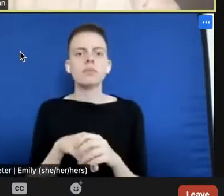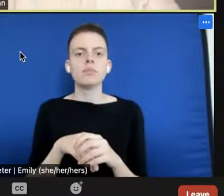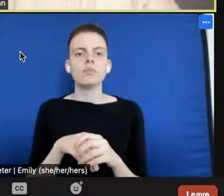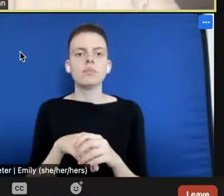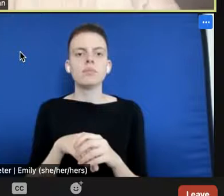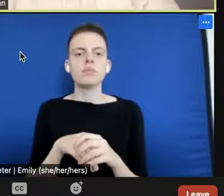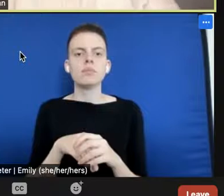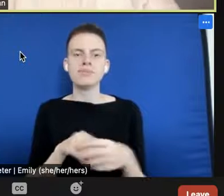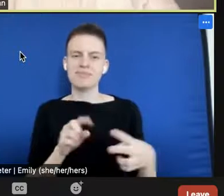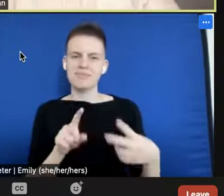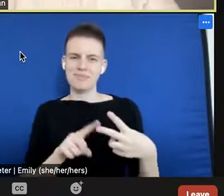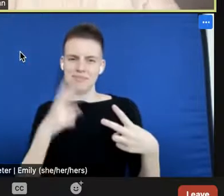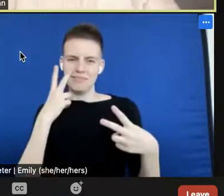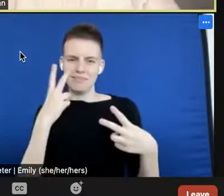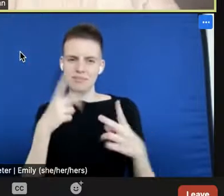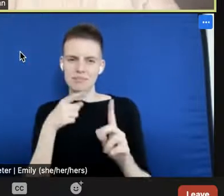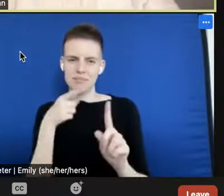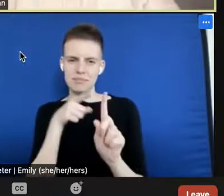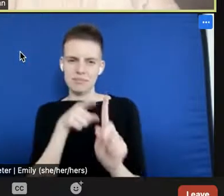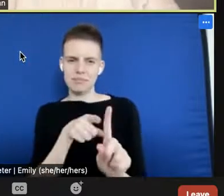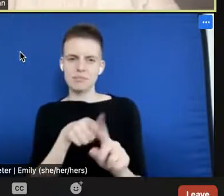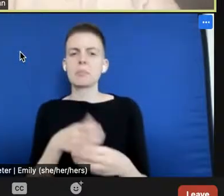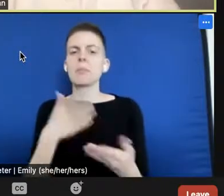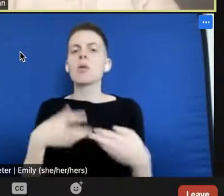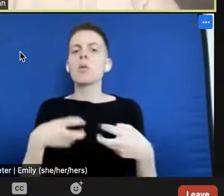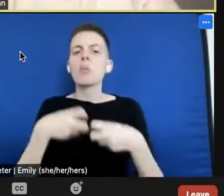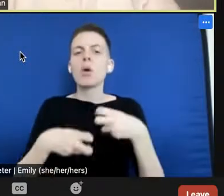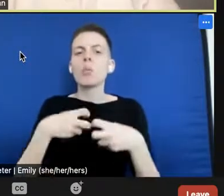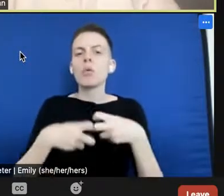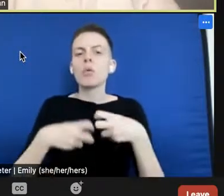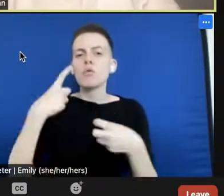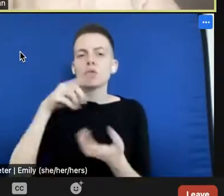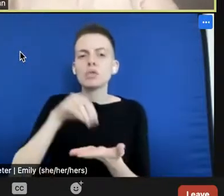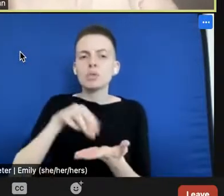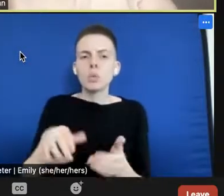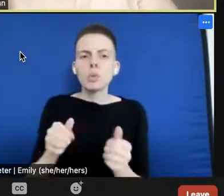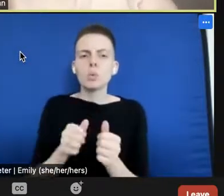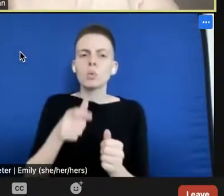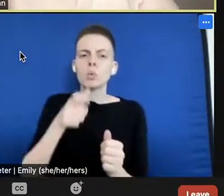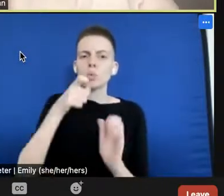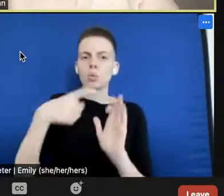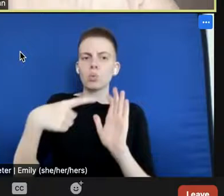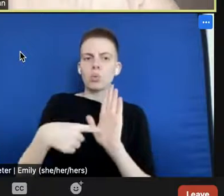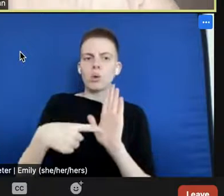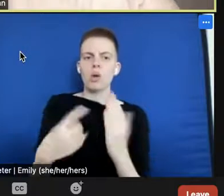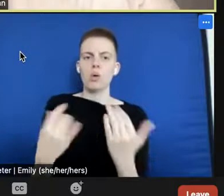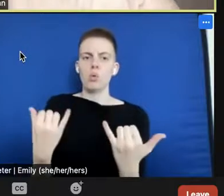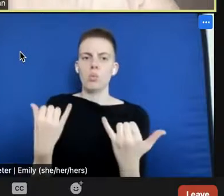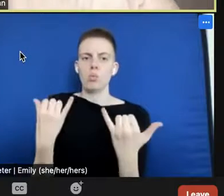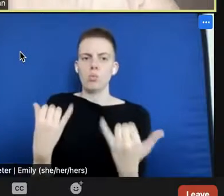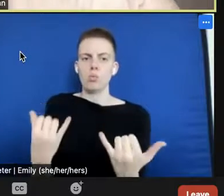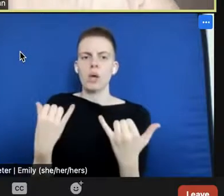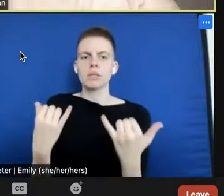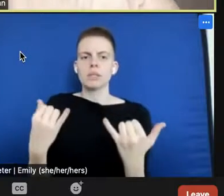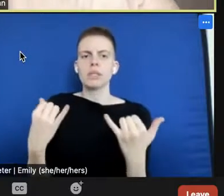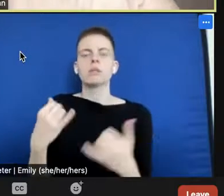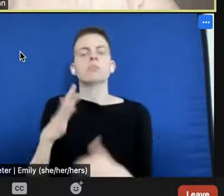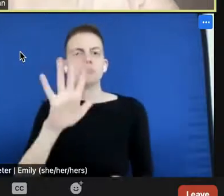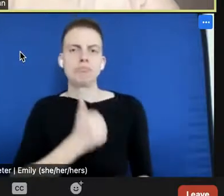the present revolution in thinking about visual impairment, which are children with CVI. I have to stop and say I apologize for the noise